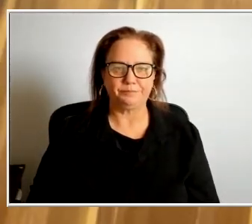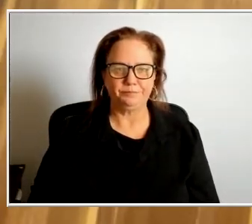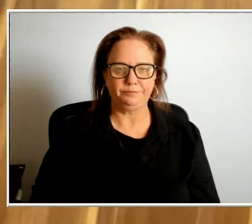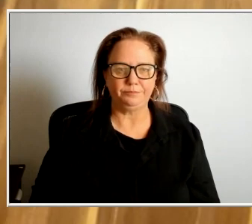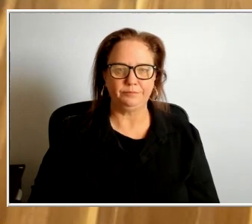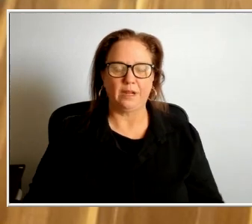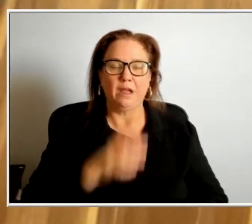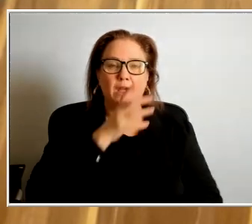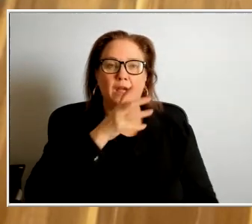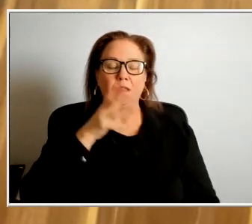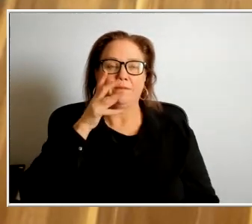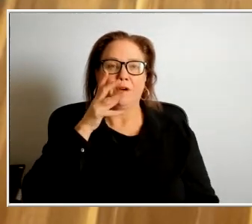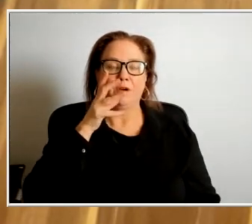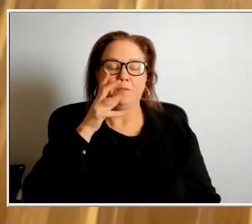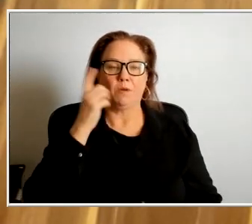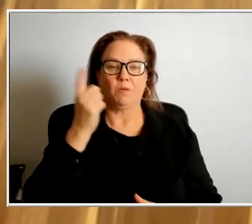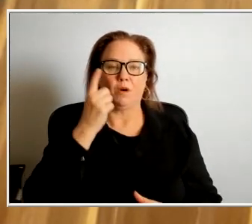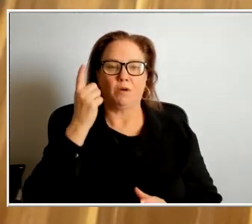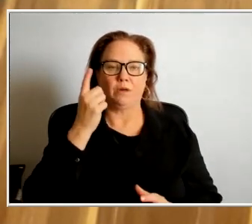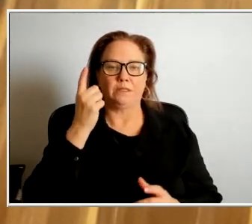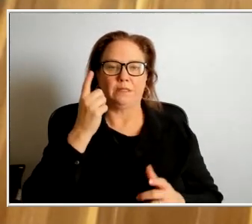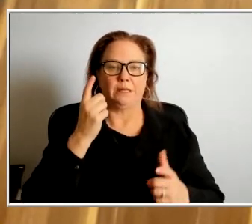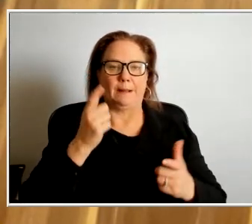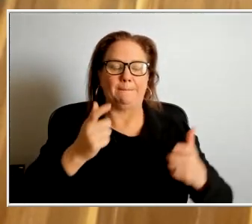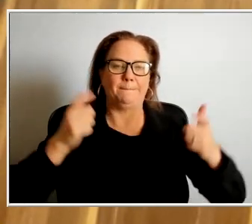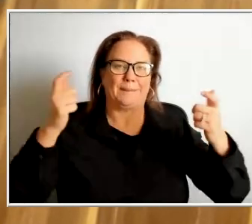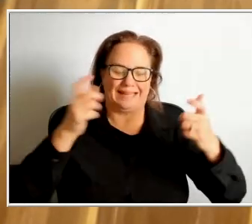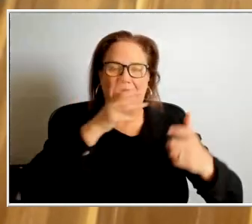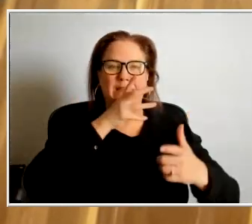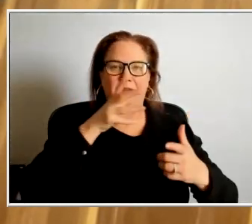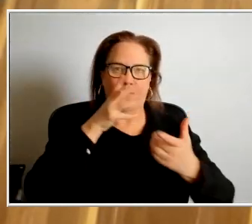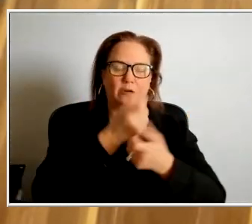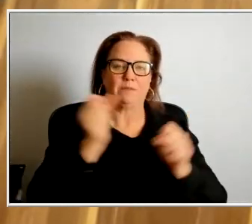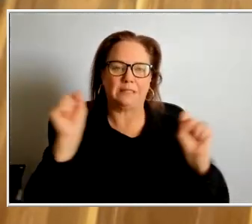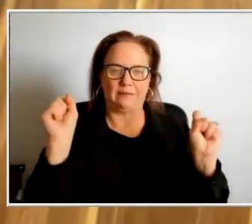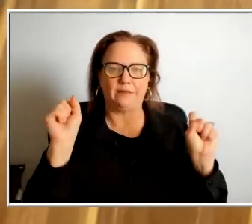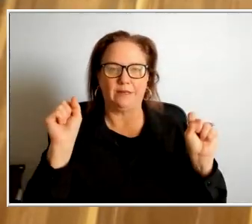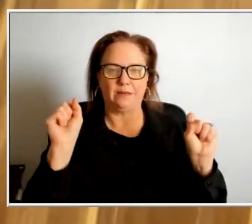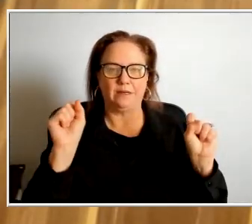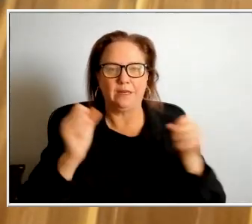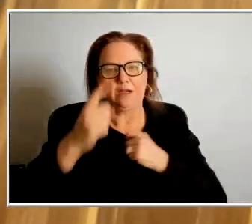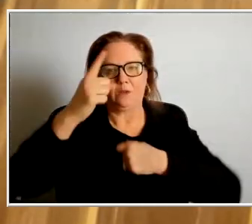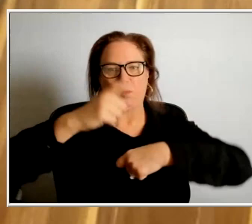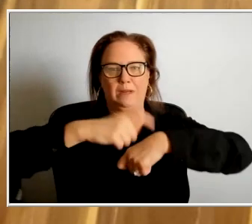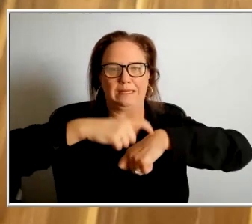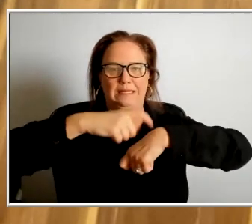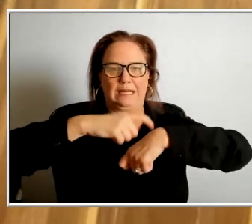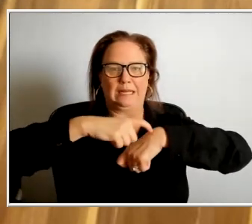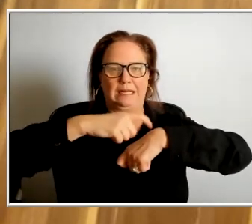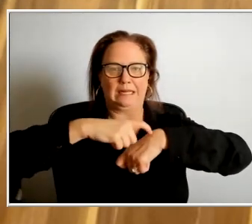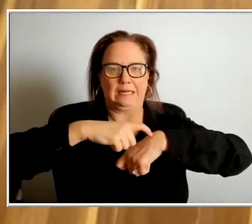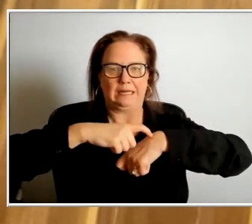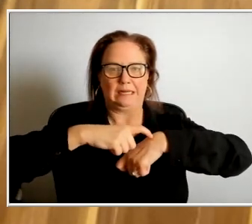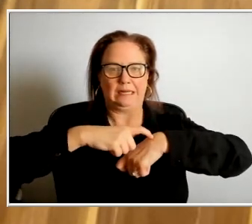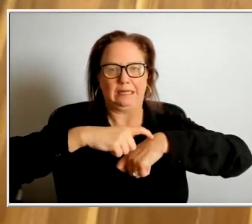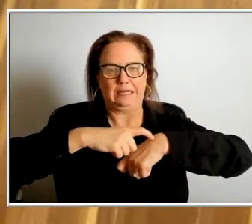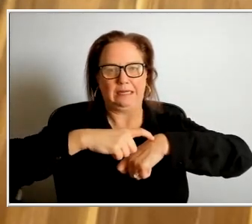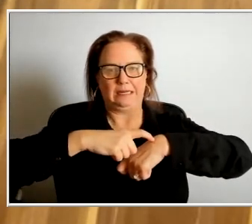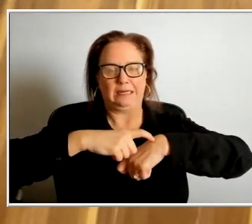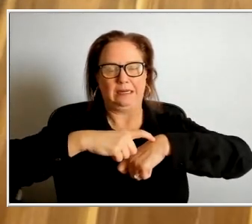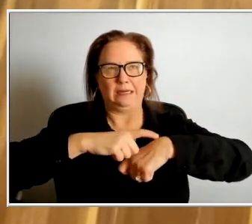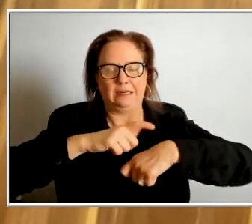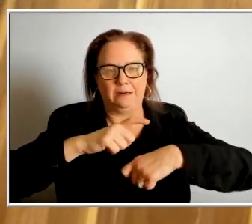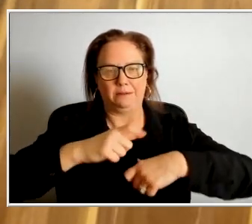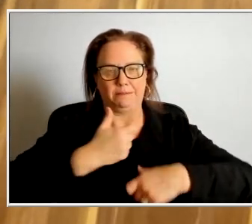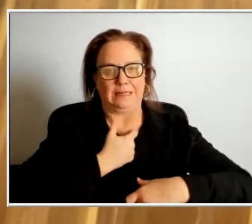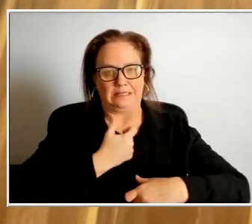So on the farm, we were always big into farm safety, and it's the one time that we weren't as,